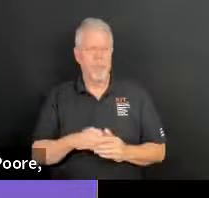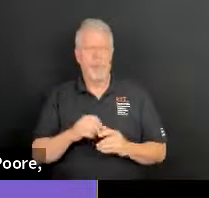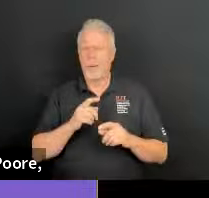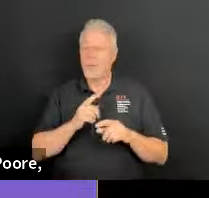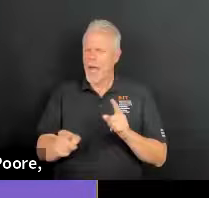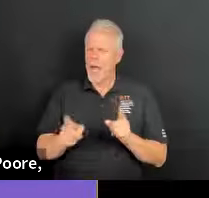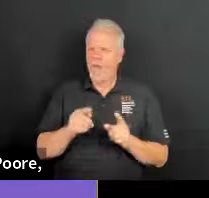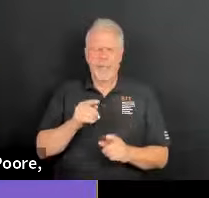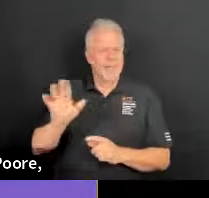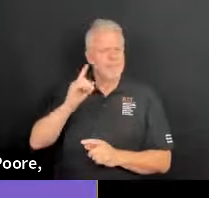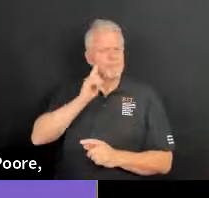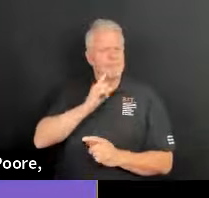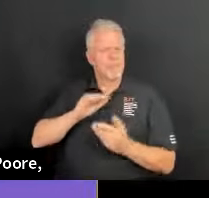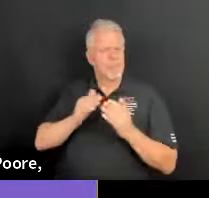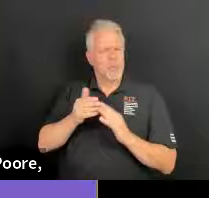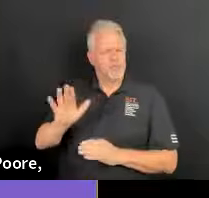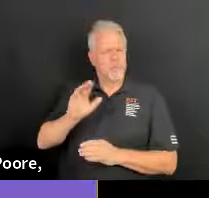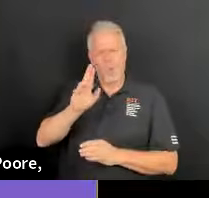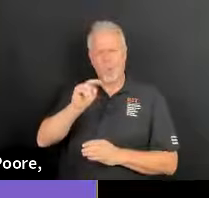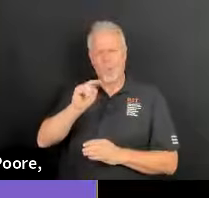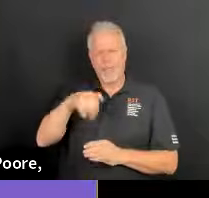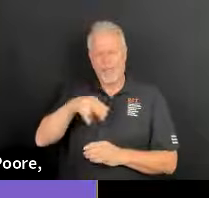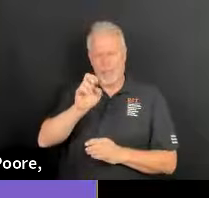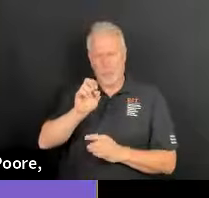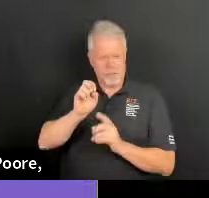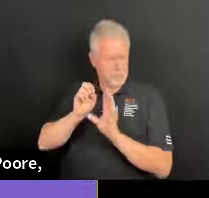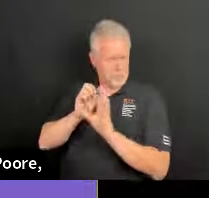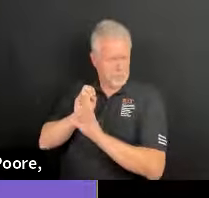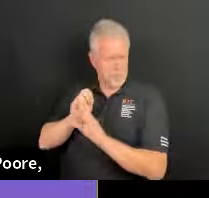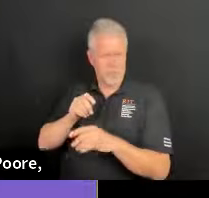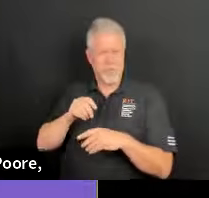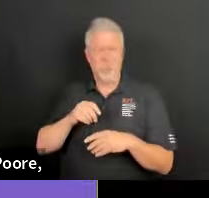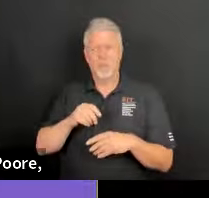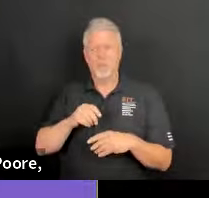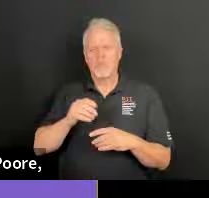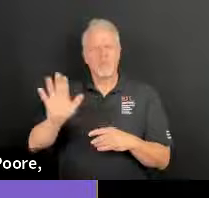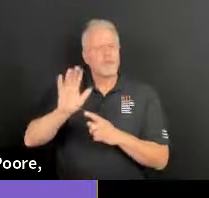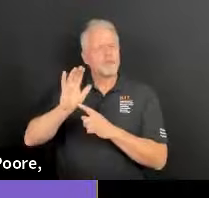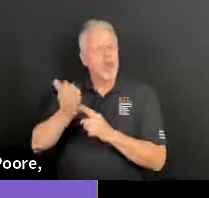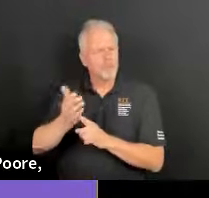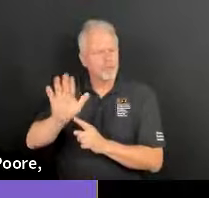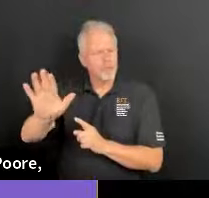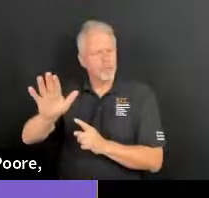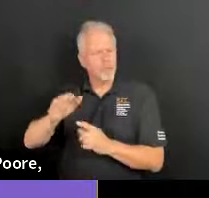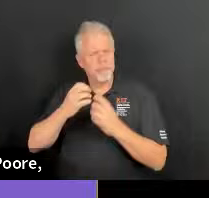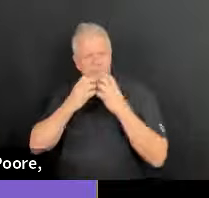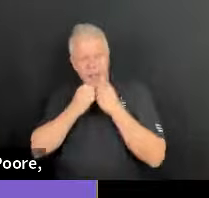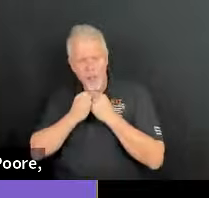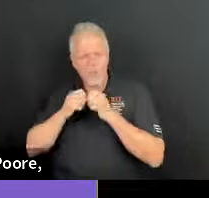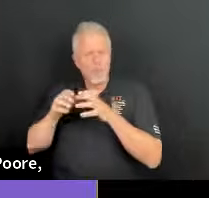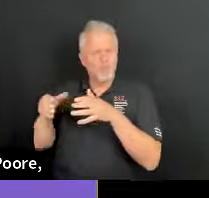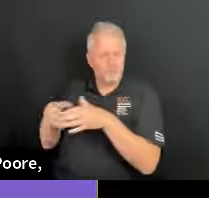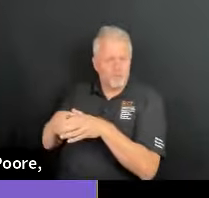And understand, please, that the deaf community has the same struggles, but I apologize, the interpreter's wrong. The hearing community has the same